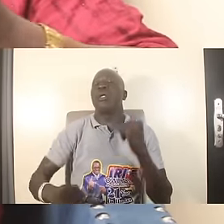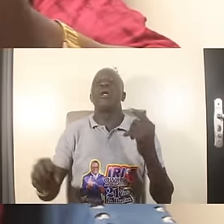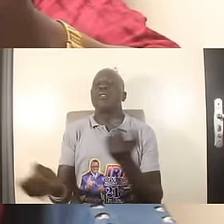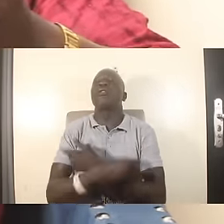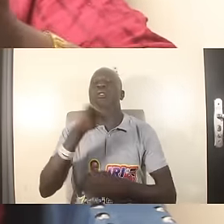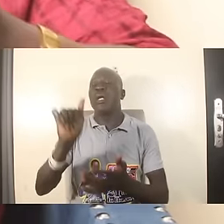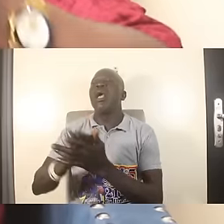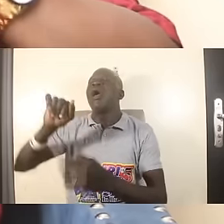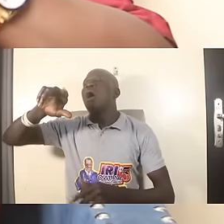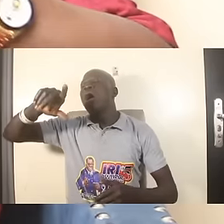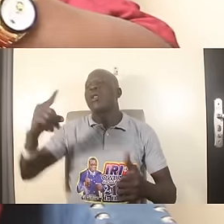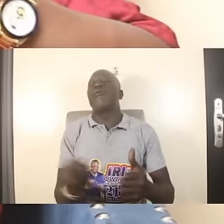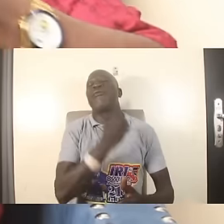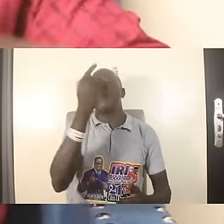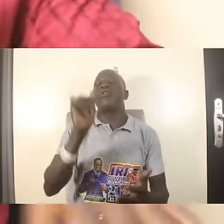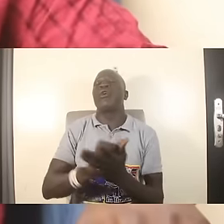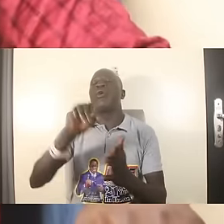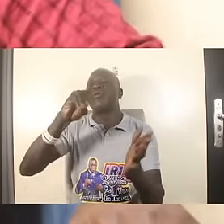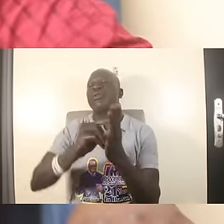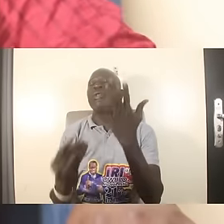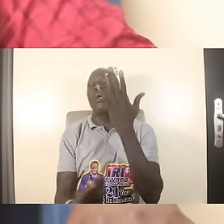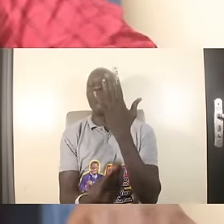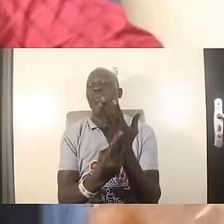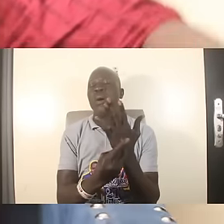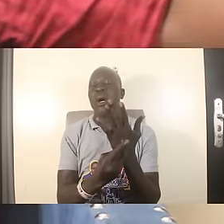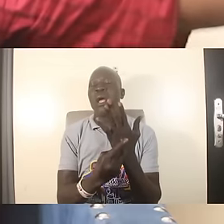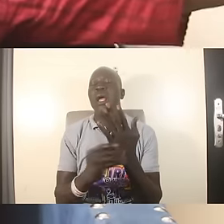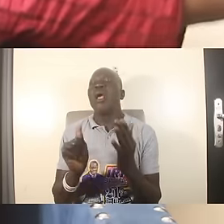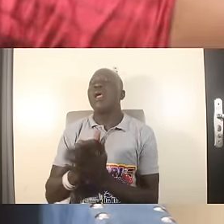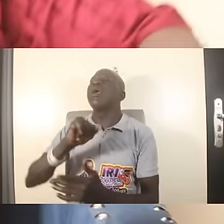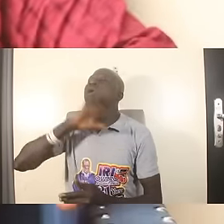day, and on the 1st of December,